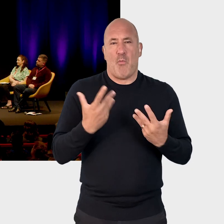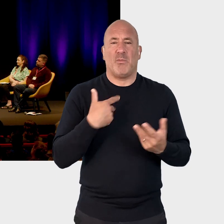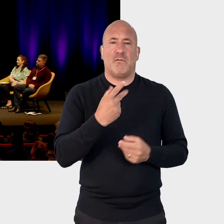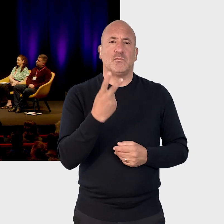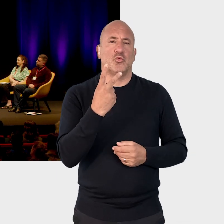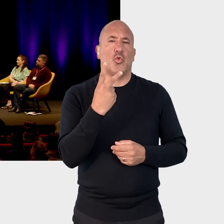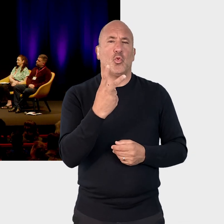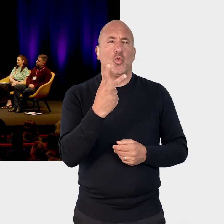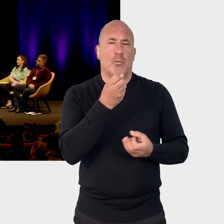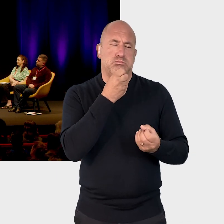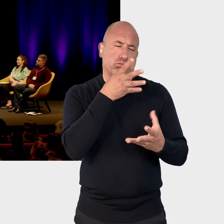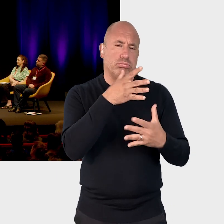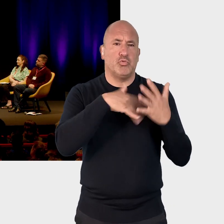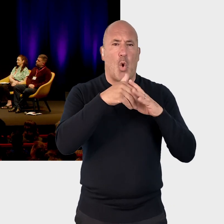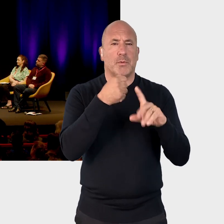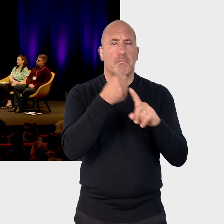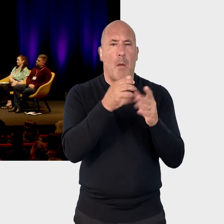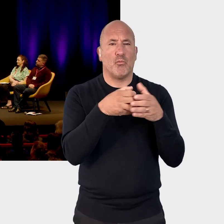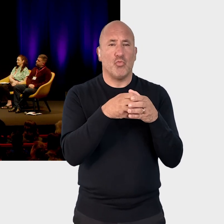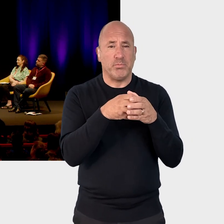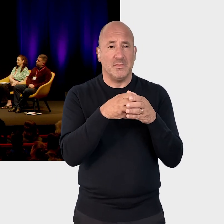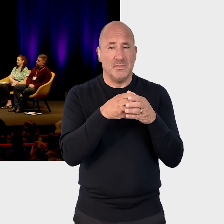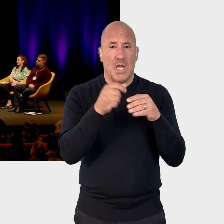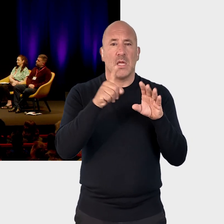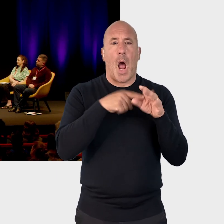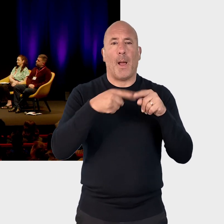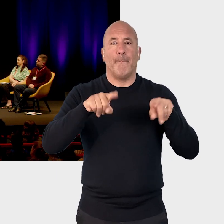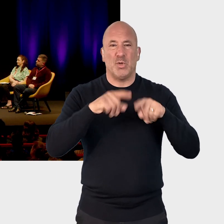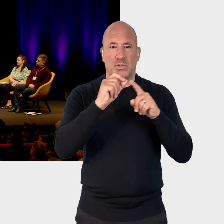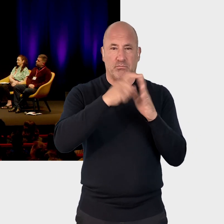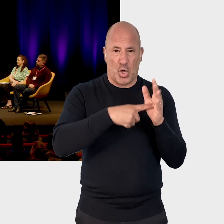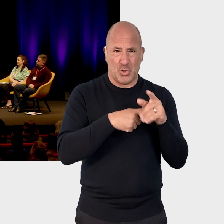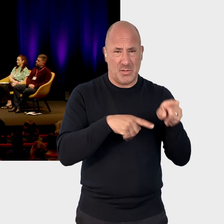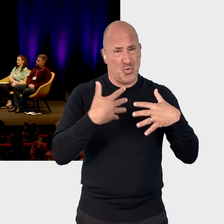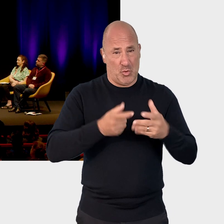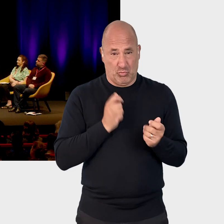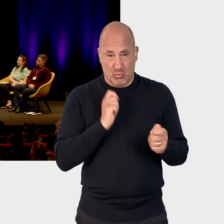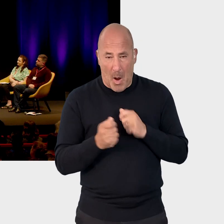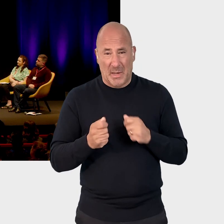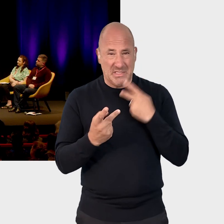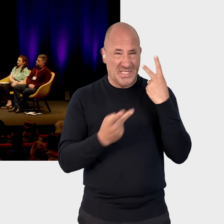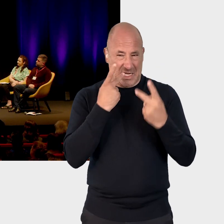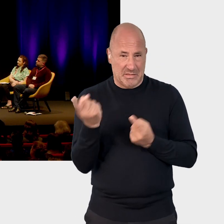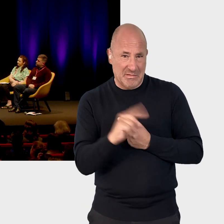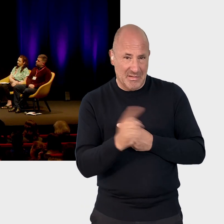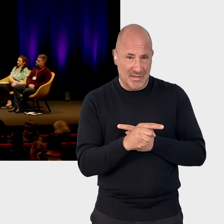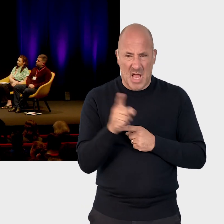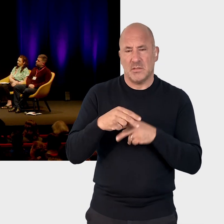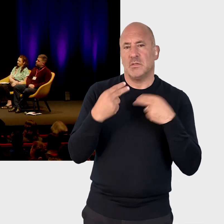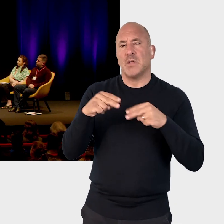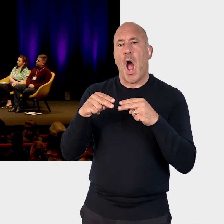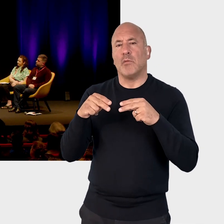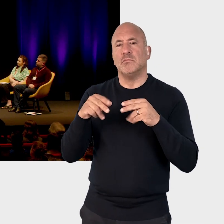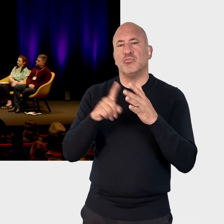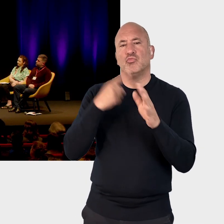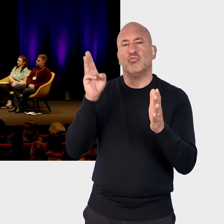way. We're working with two incredible social impact groups from Sunderland, the Young Musicians Project, who are